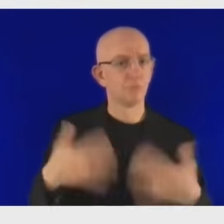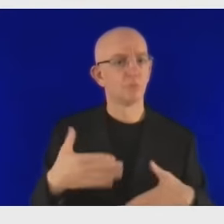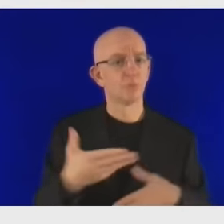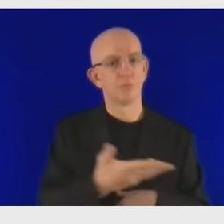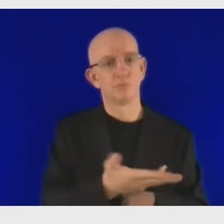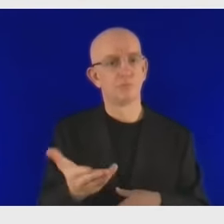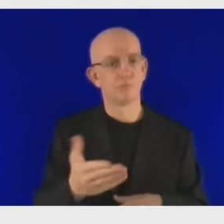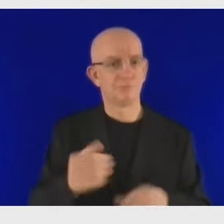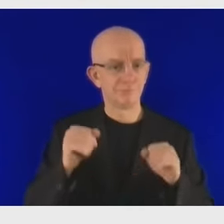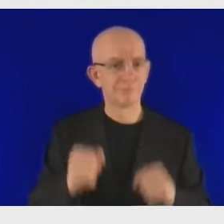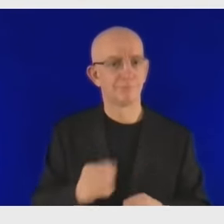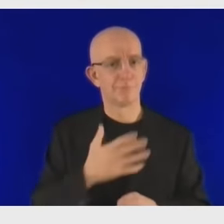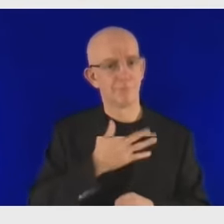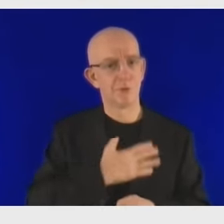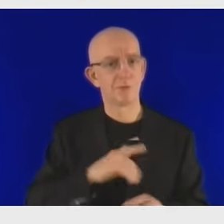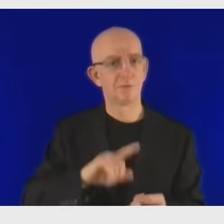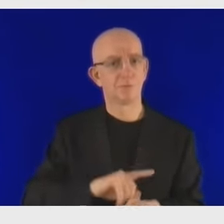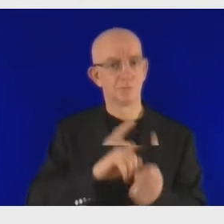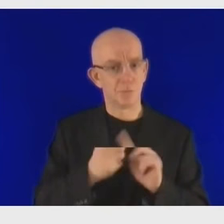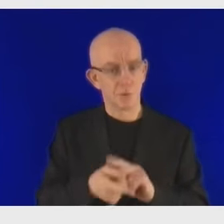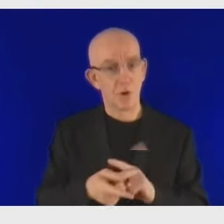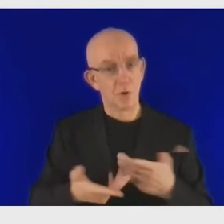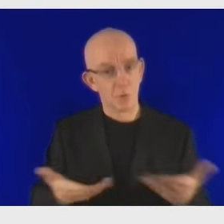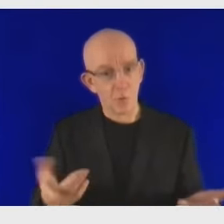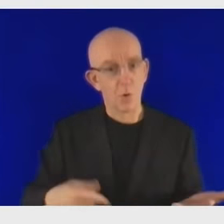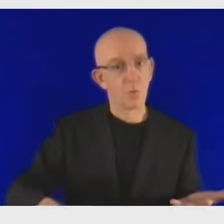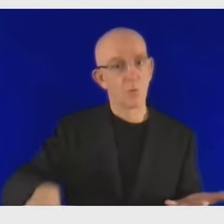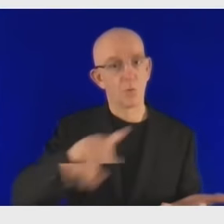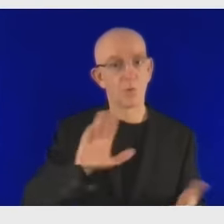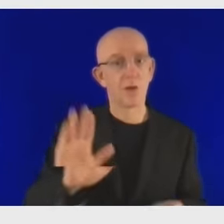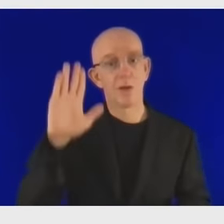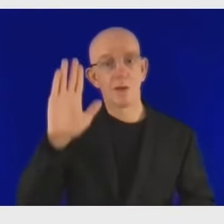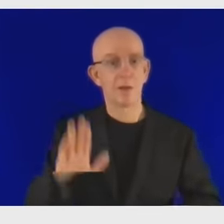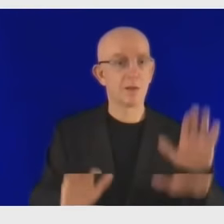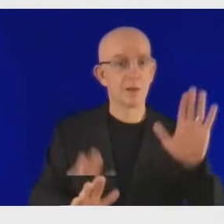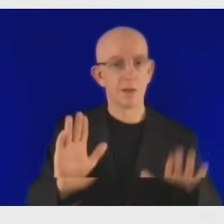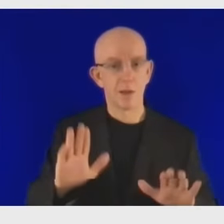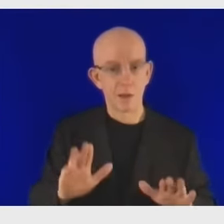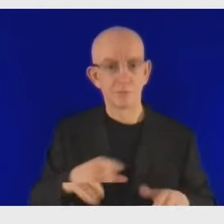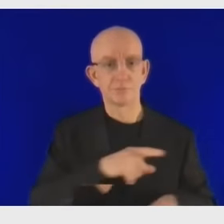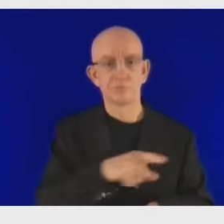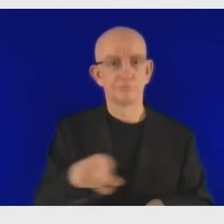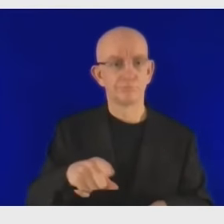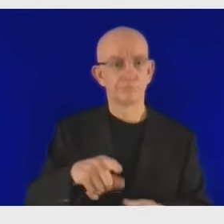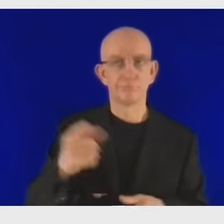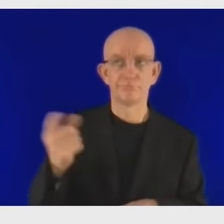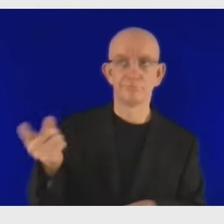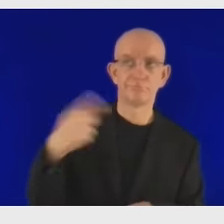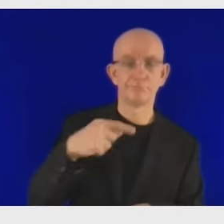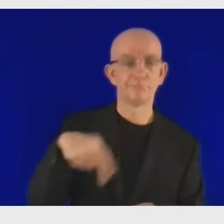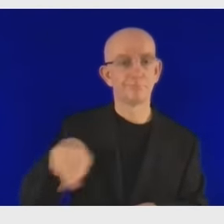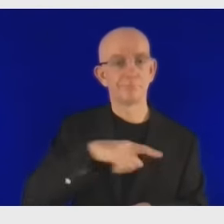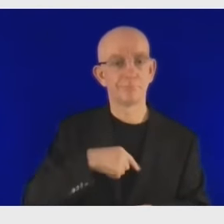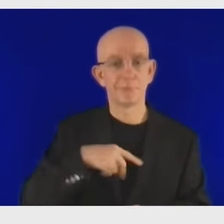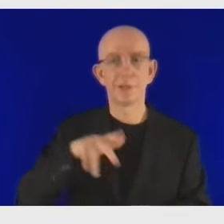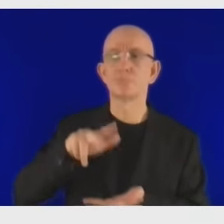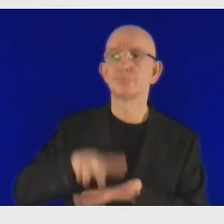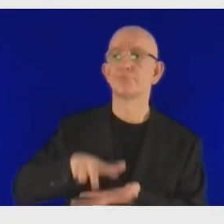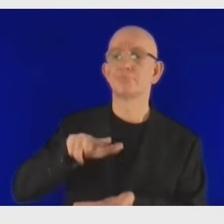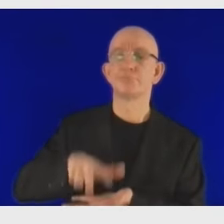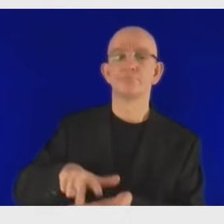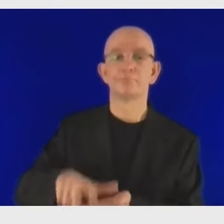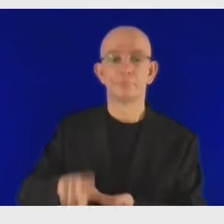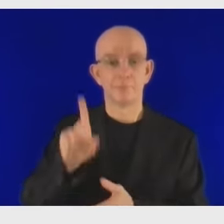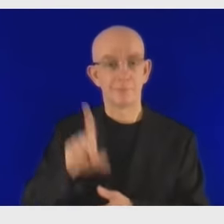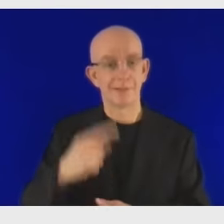innovative solutions that I've seen more recently in the Food Systems Summit process, and mobilizing communities to accelerate the urgent action